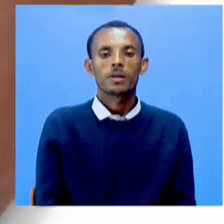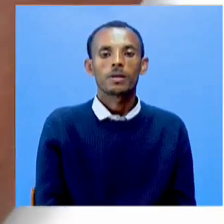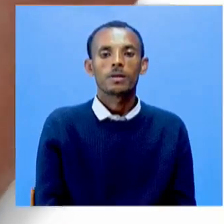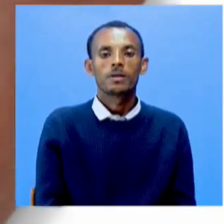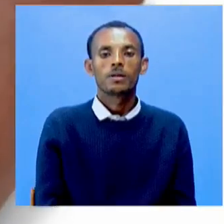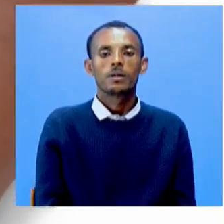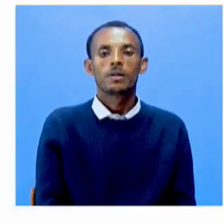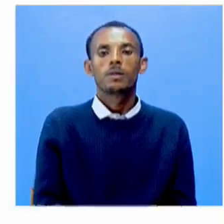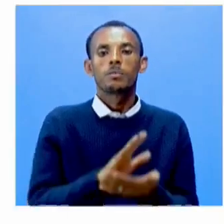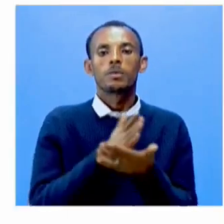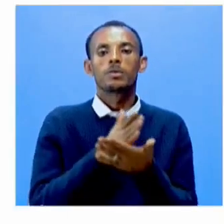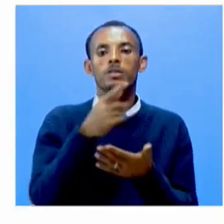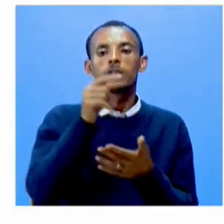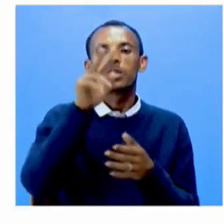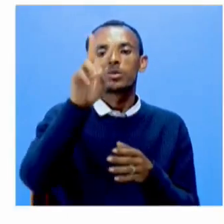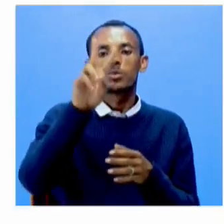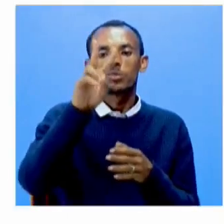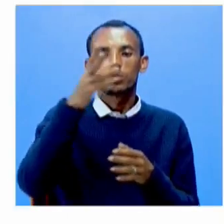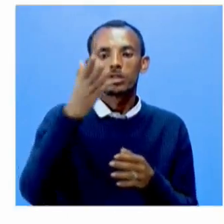Between the two sides